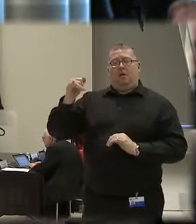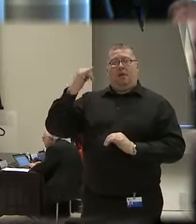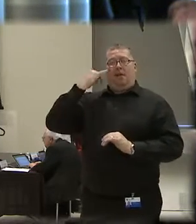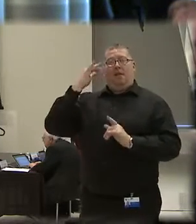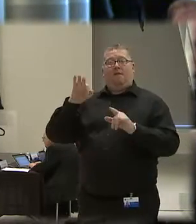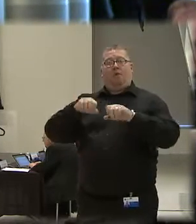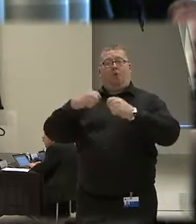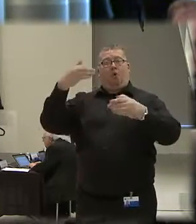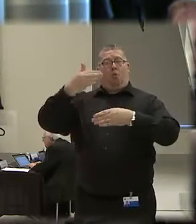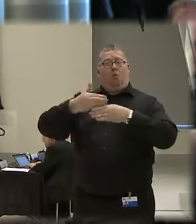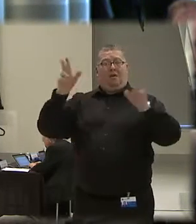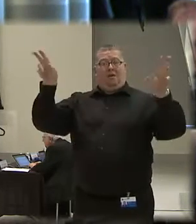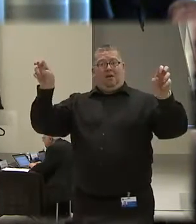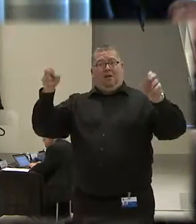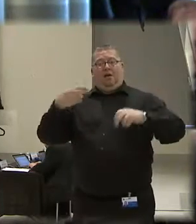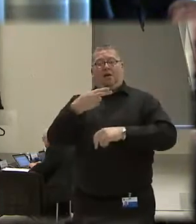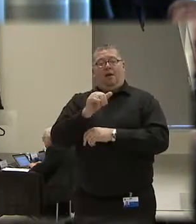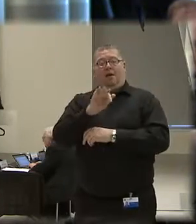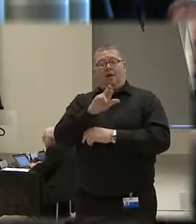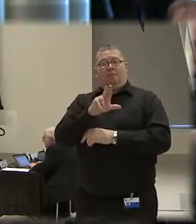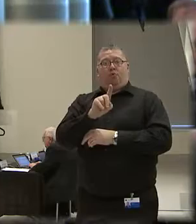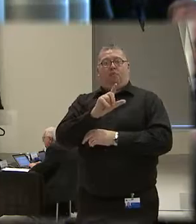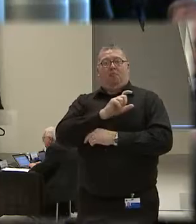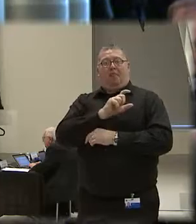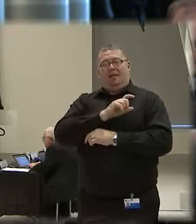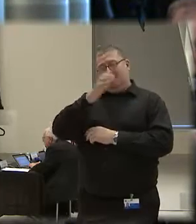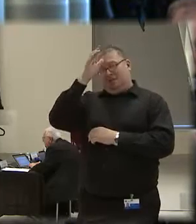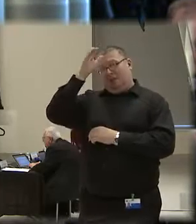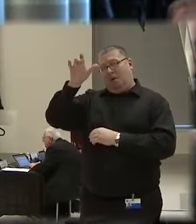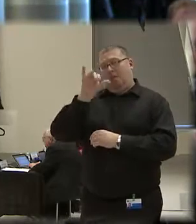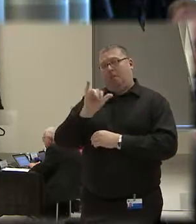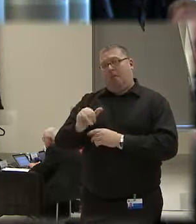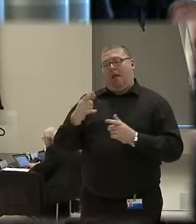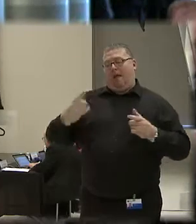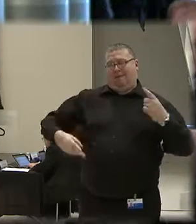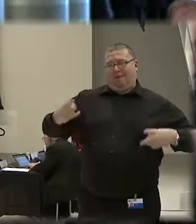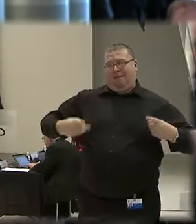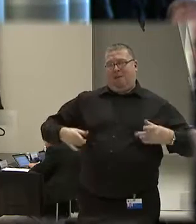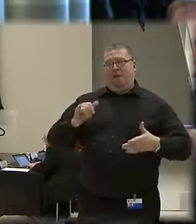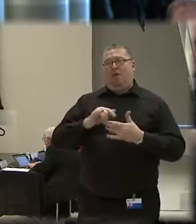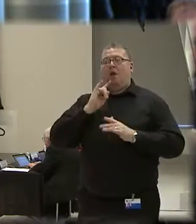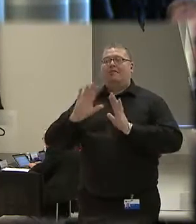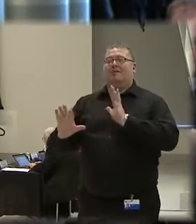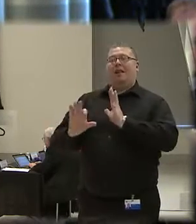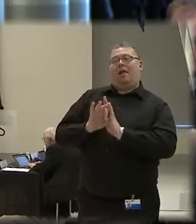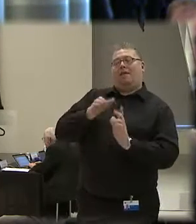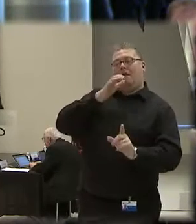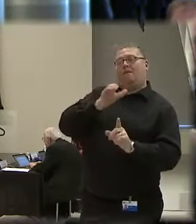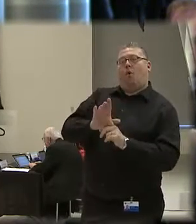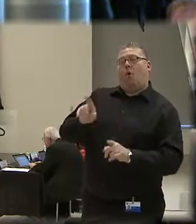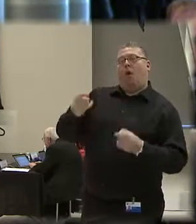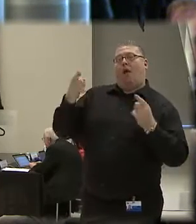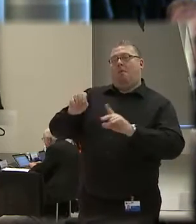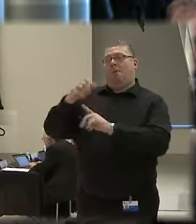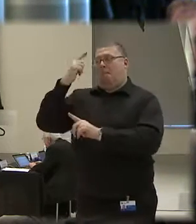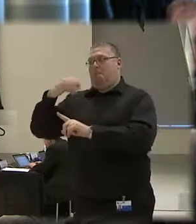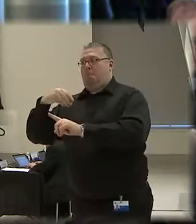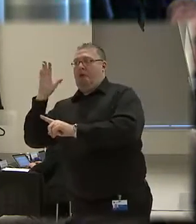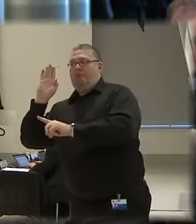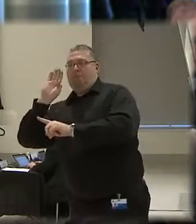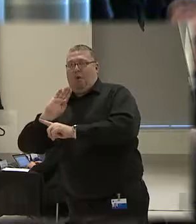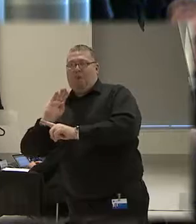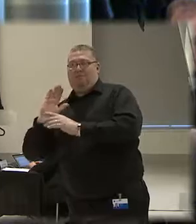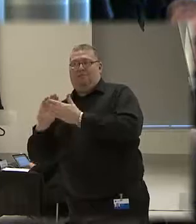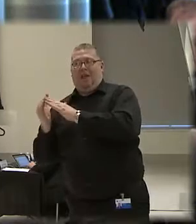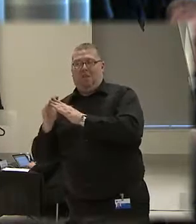and hyper-policing only perpetuates this idea that selective enforcement takes place only in Black and brown neighborhoods against Black and brown